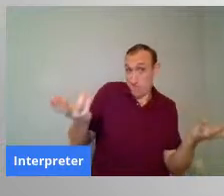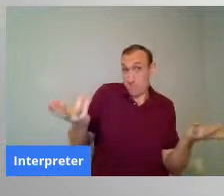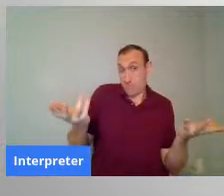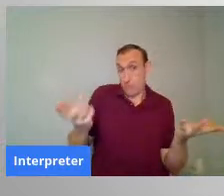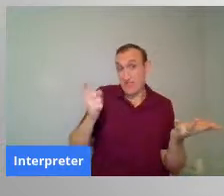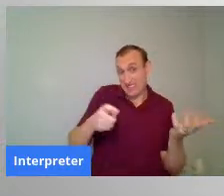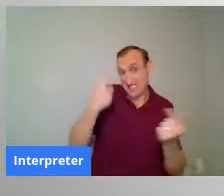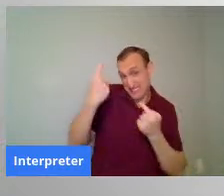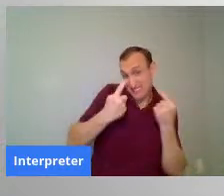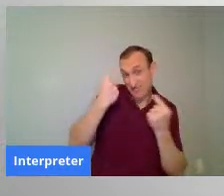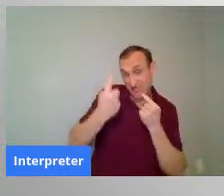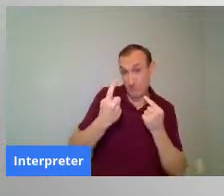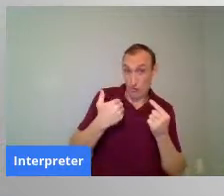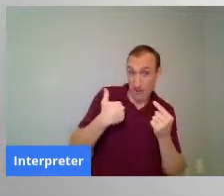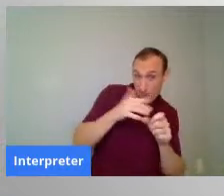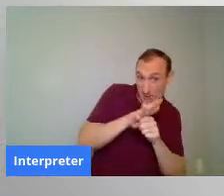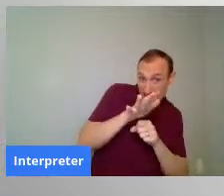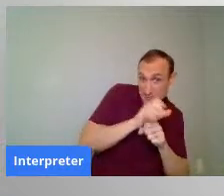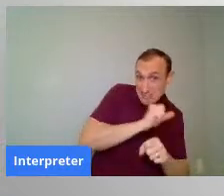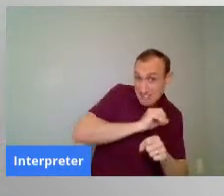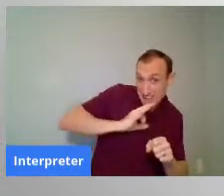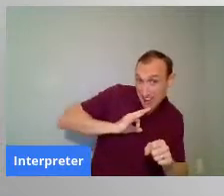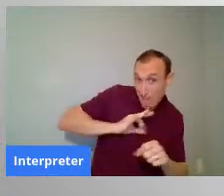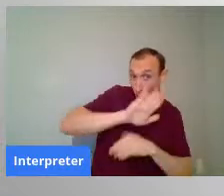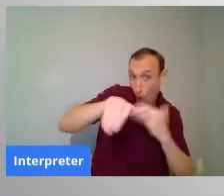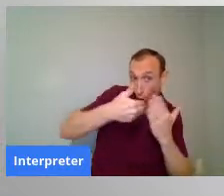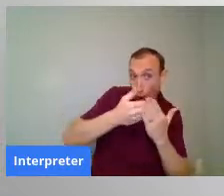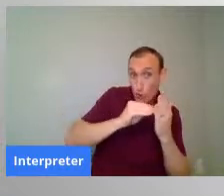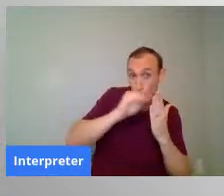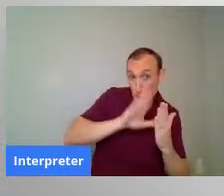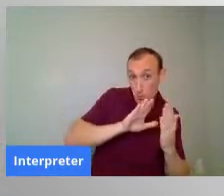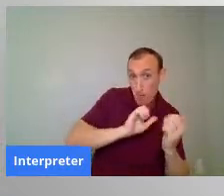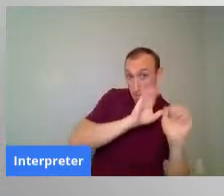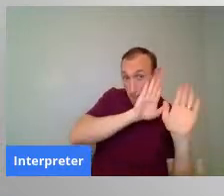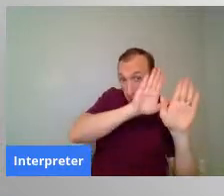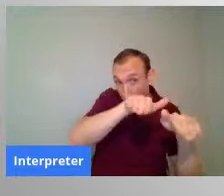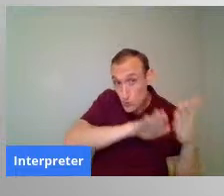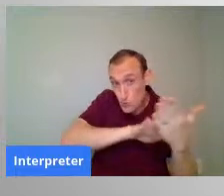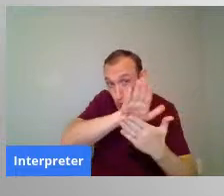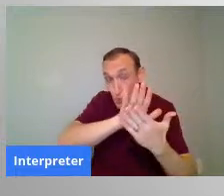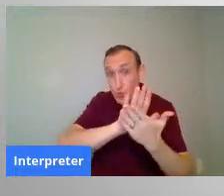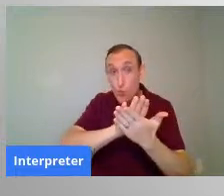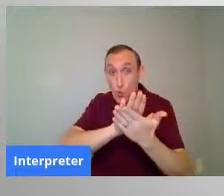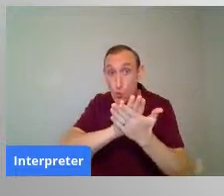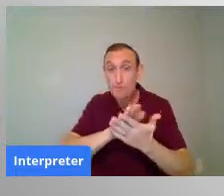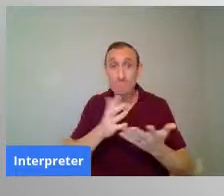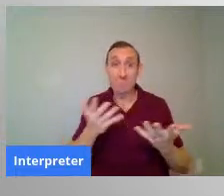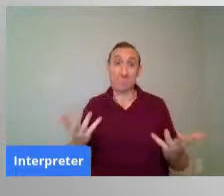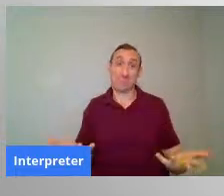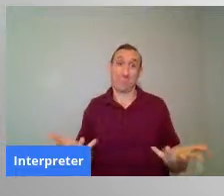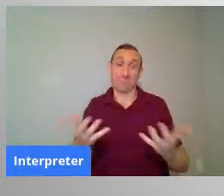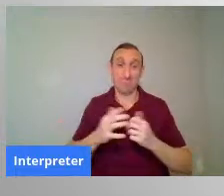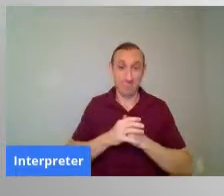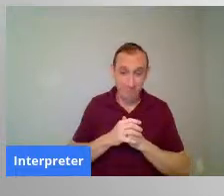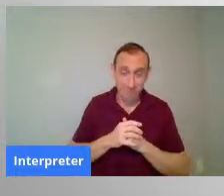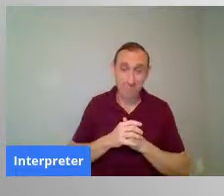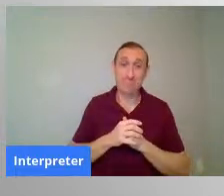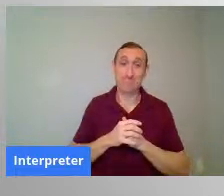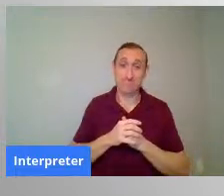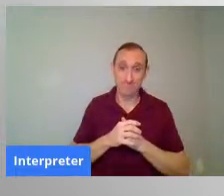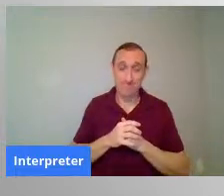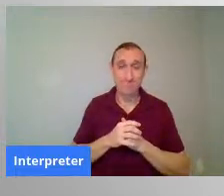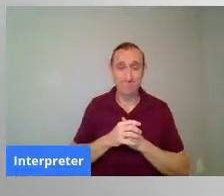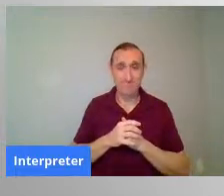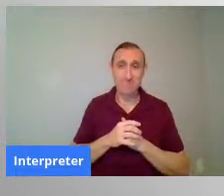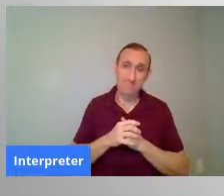may be able to correct me on this, but this is one of the areas that's not traditionally funded strongly anyway. So it's sort of